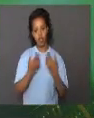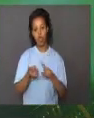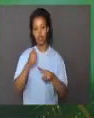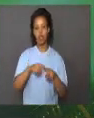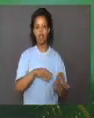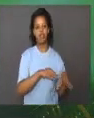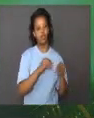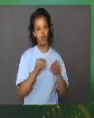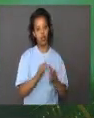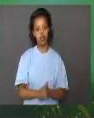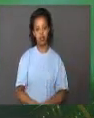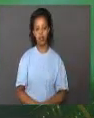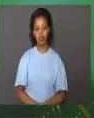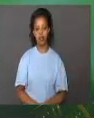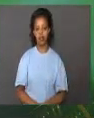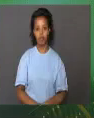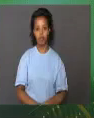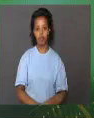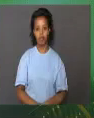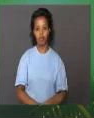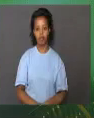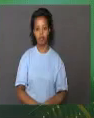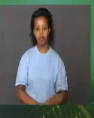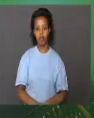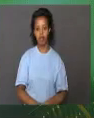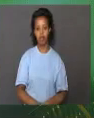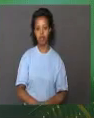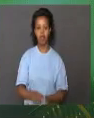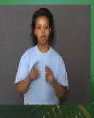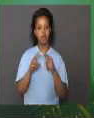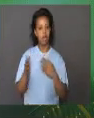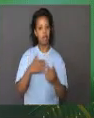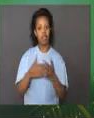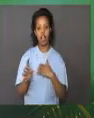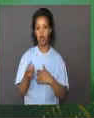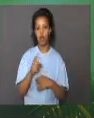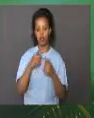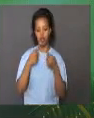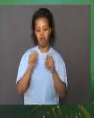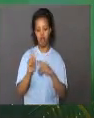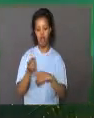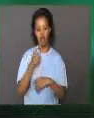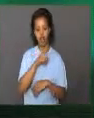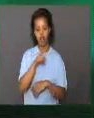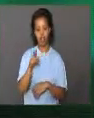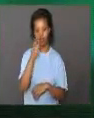Welcome back, students. I trust that was a simple activity for you.